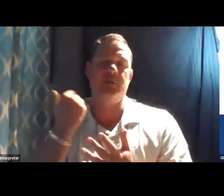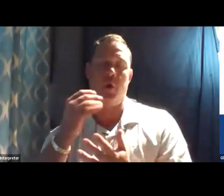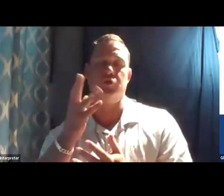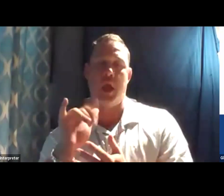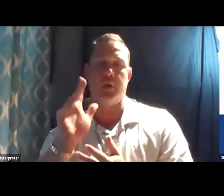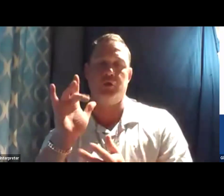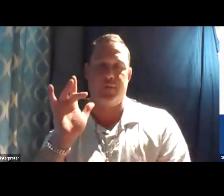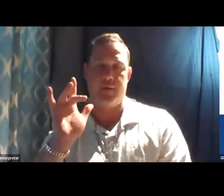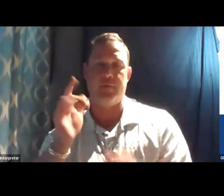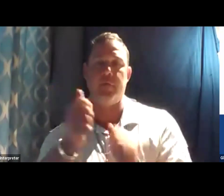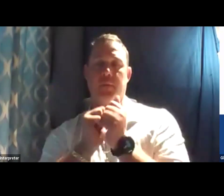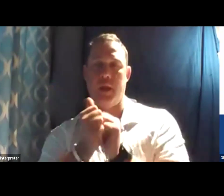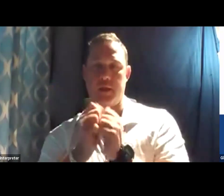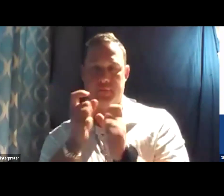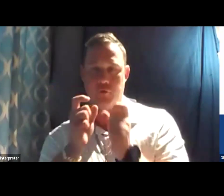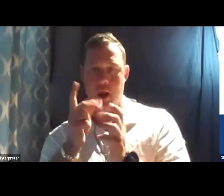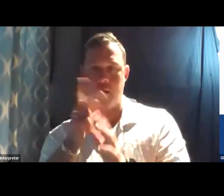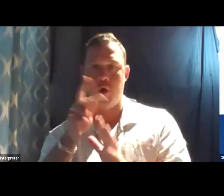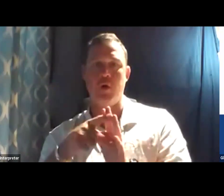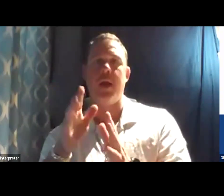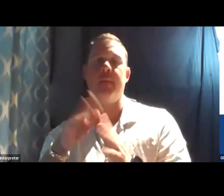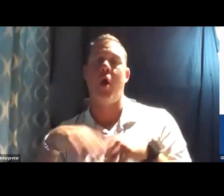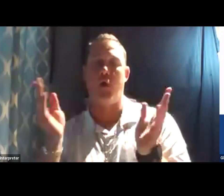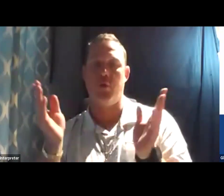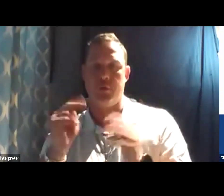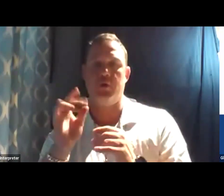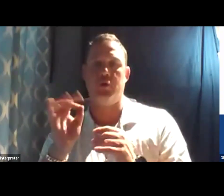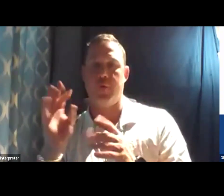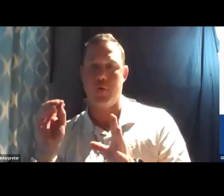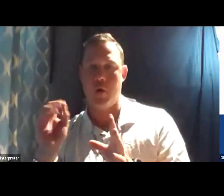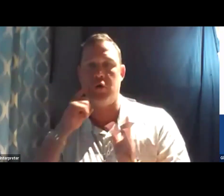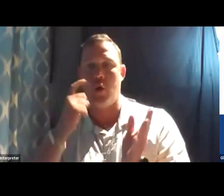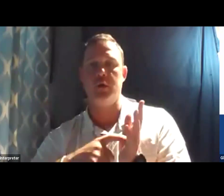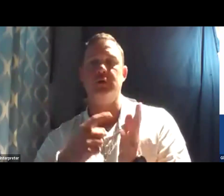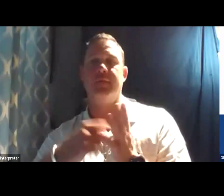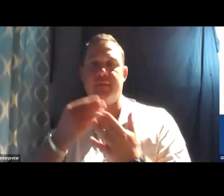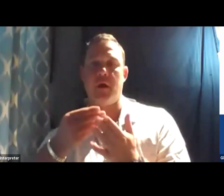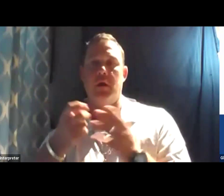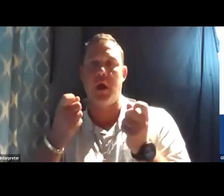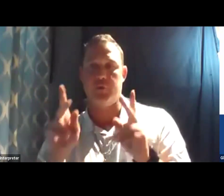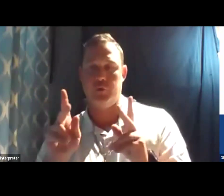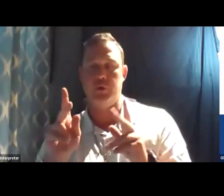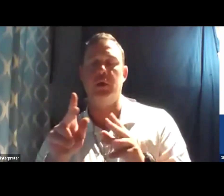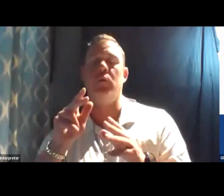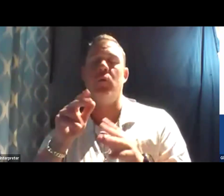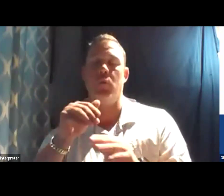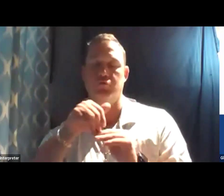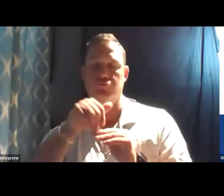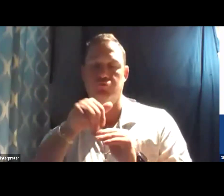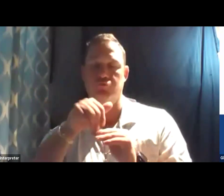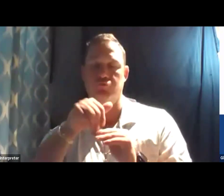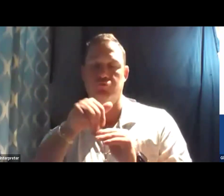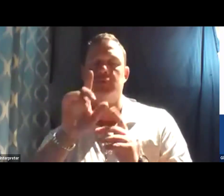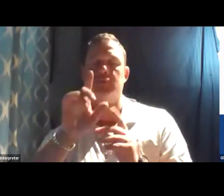25th, the competitive grant program opened up, and the NOFO, the Notice of Funding Opportunity, was released as a result of the